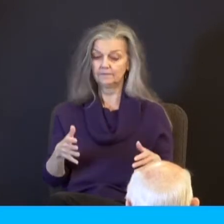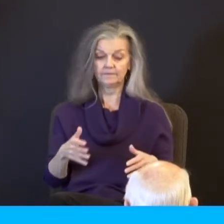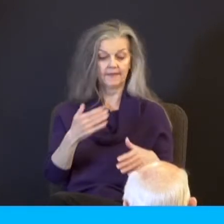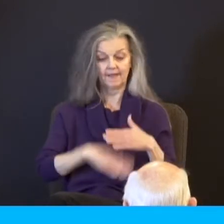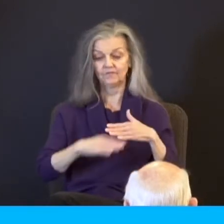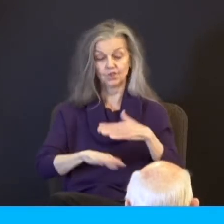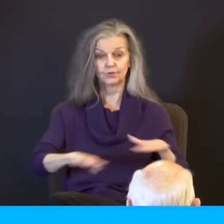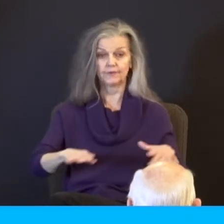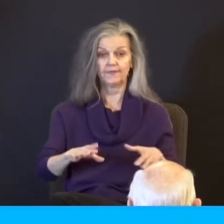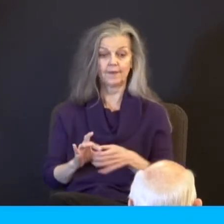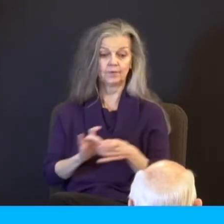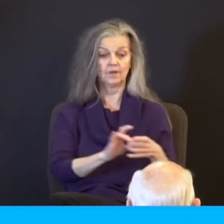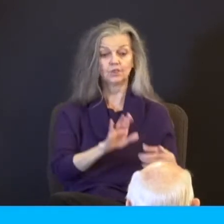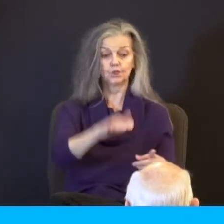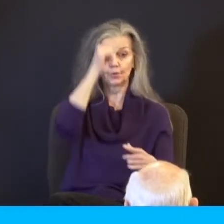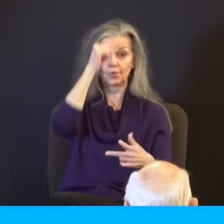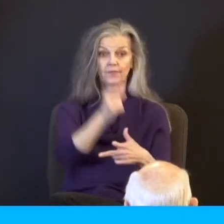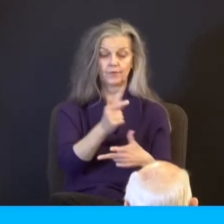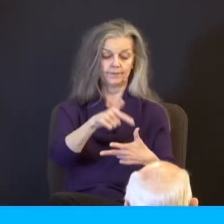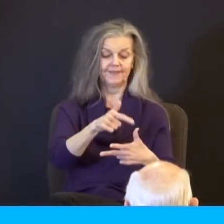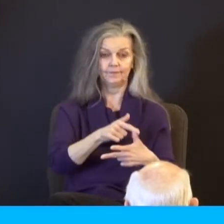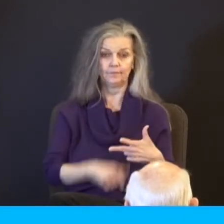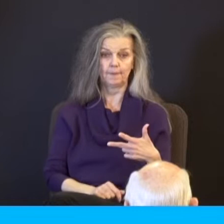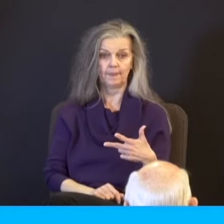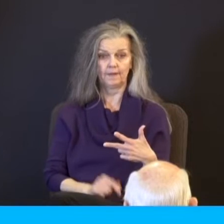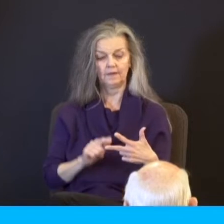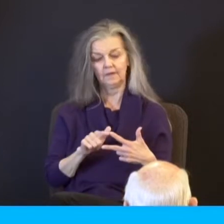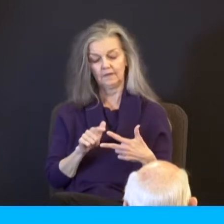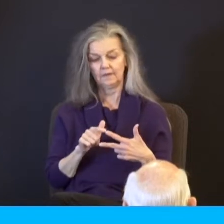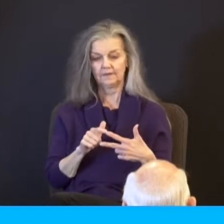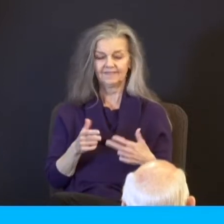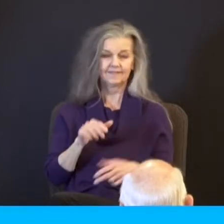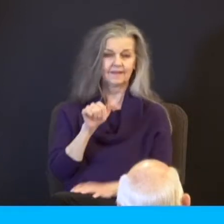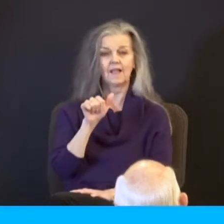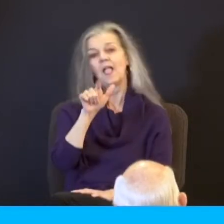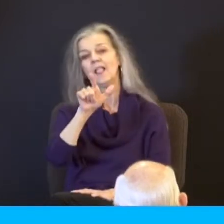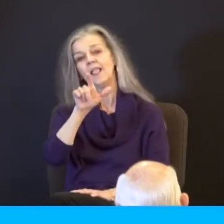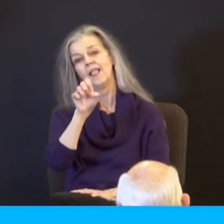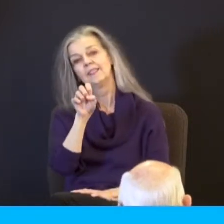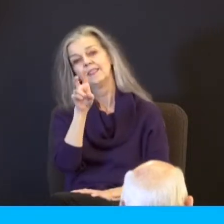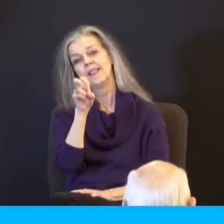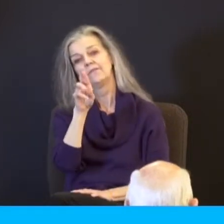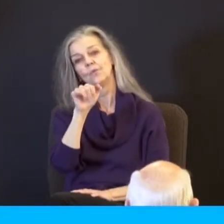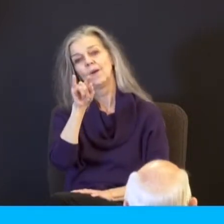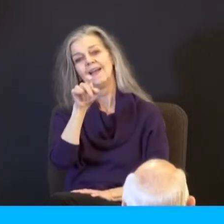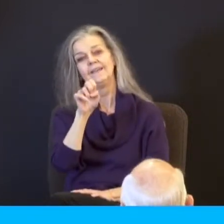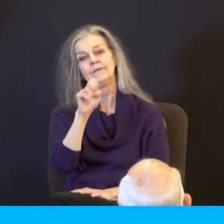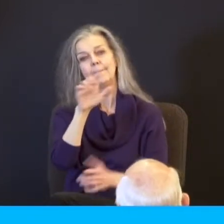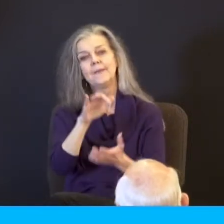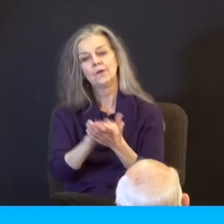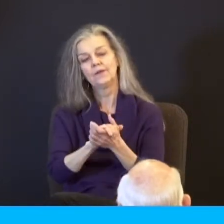brother. There is in the idea, this is a Levirite marriage, and turn, if you would, to Deuteronomy 25. Let's just go look at